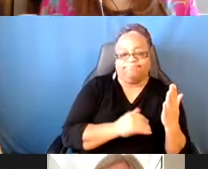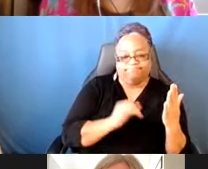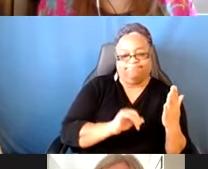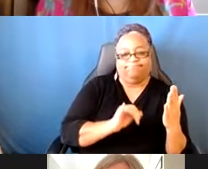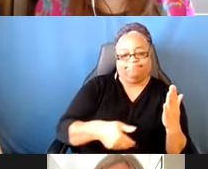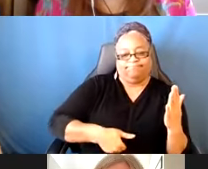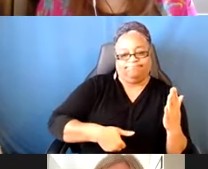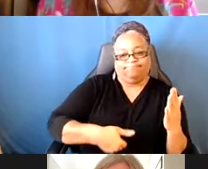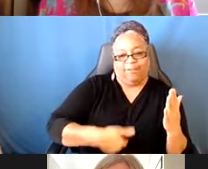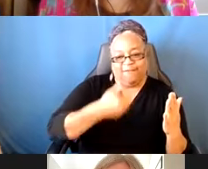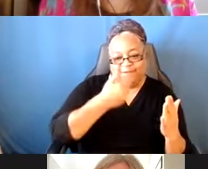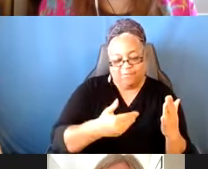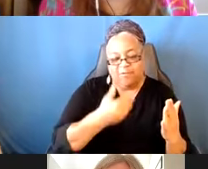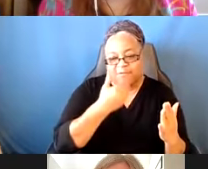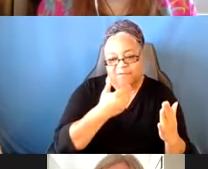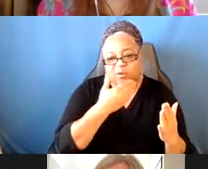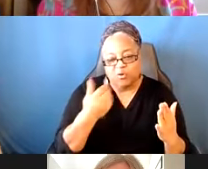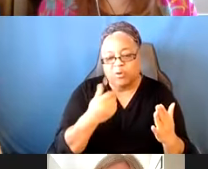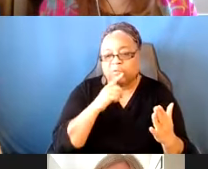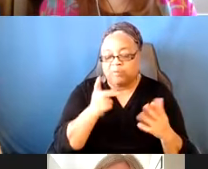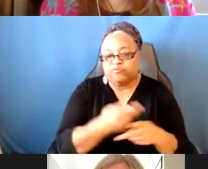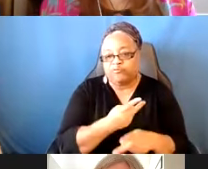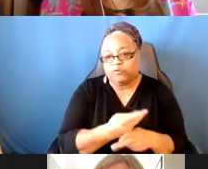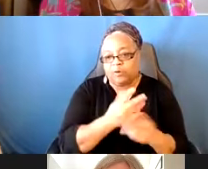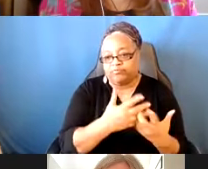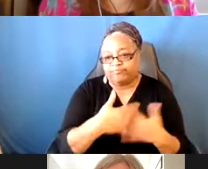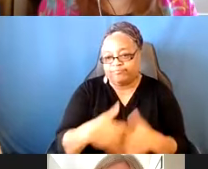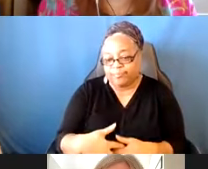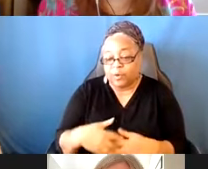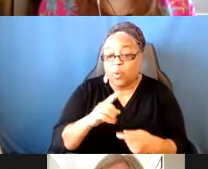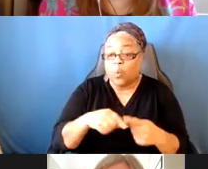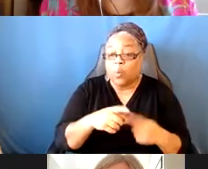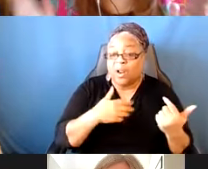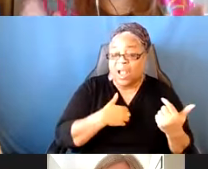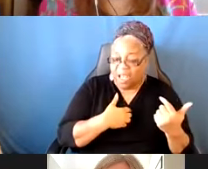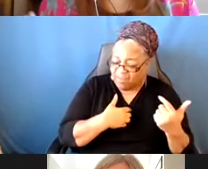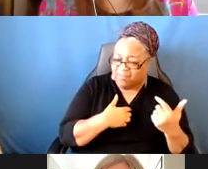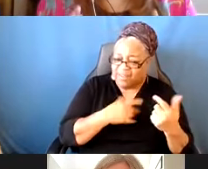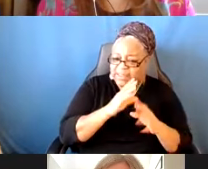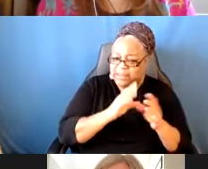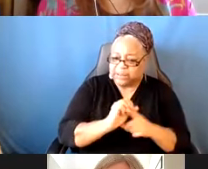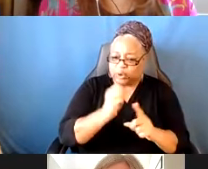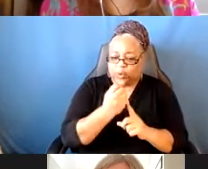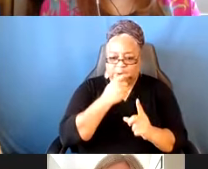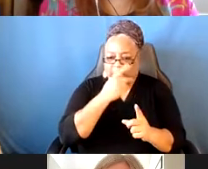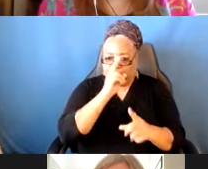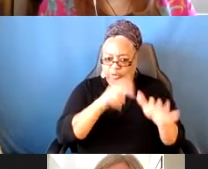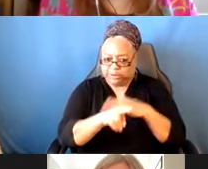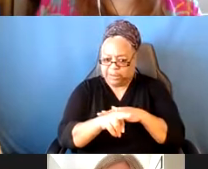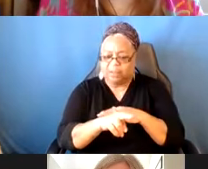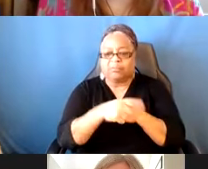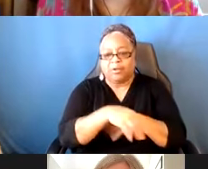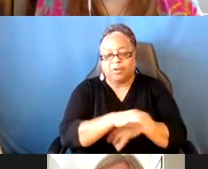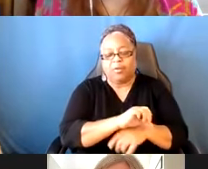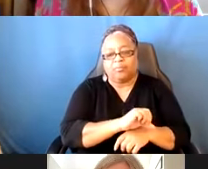when navigating unpredictable situations, that structure and certainty can provide stability and